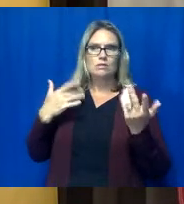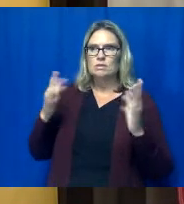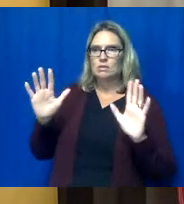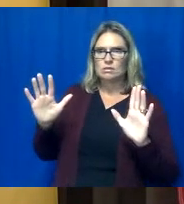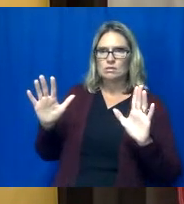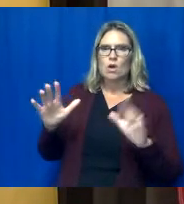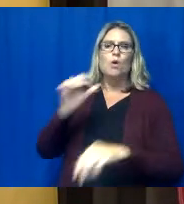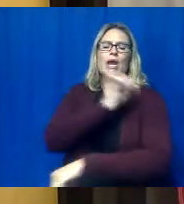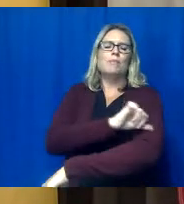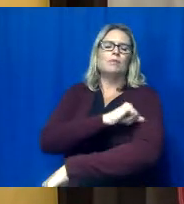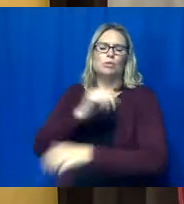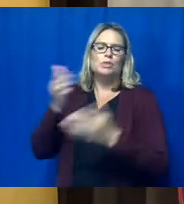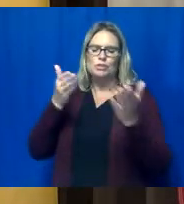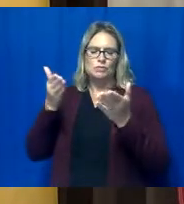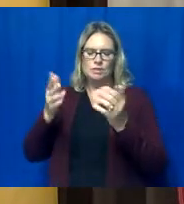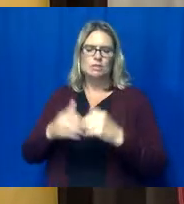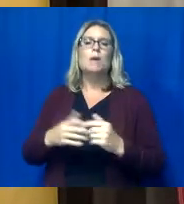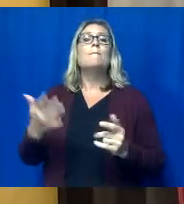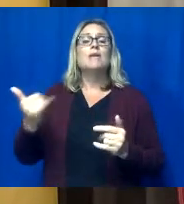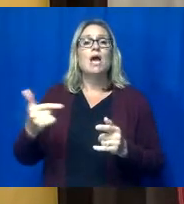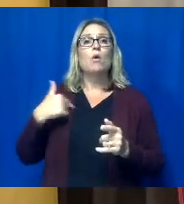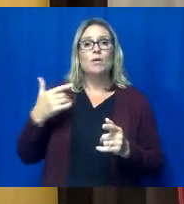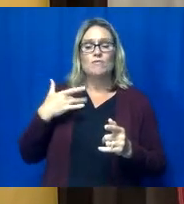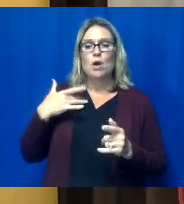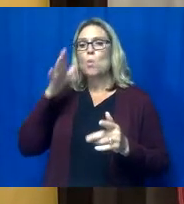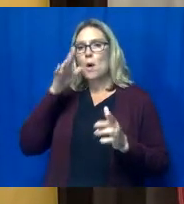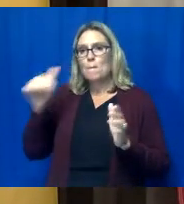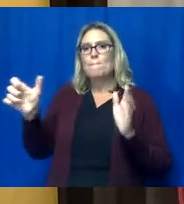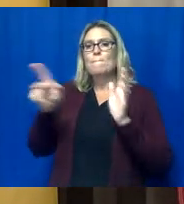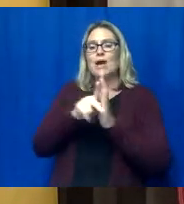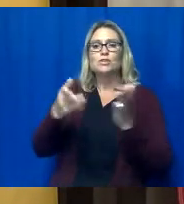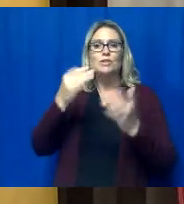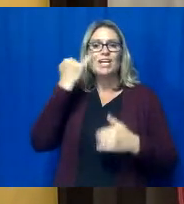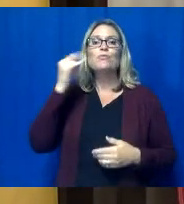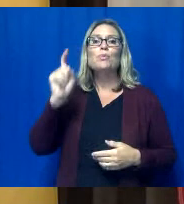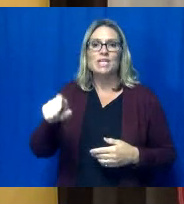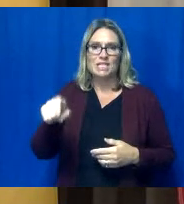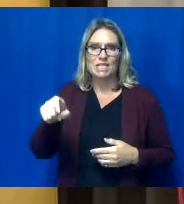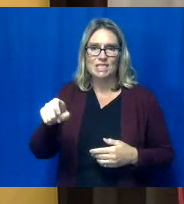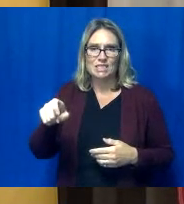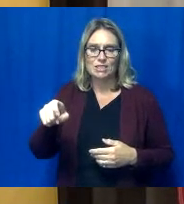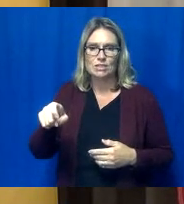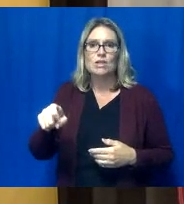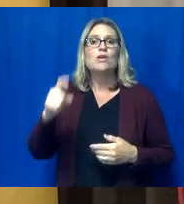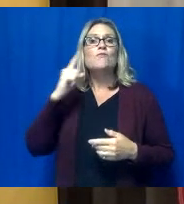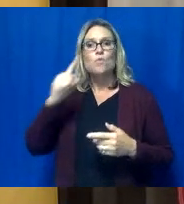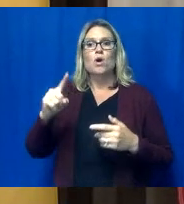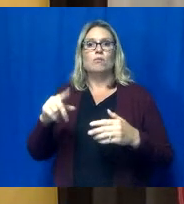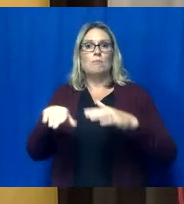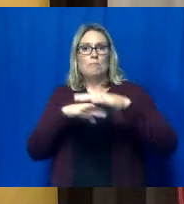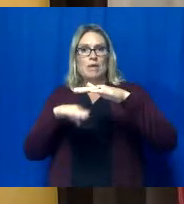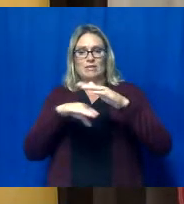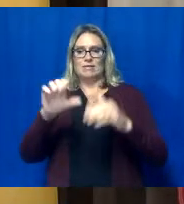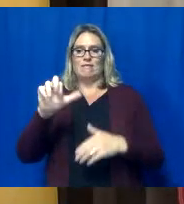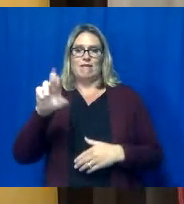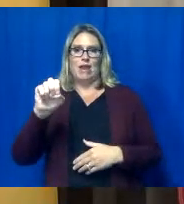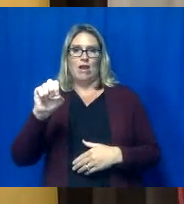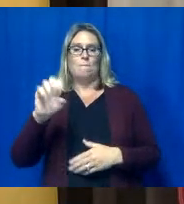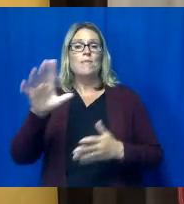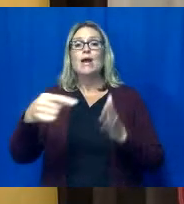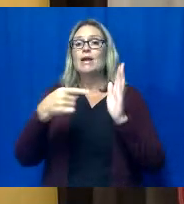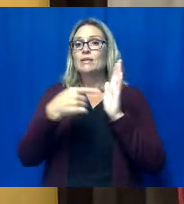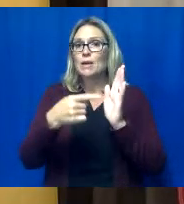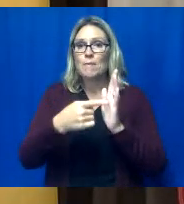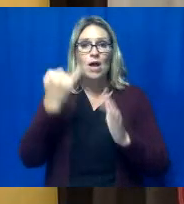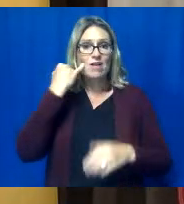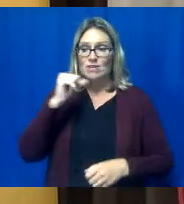doing now is pulling back services when we need to support basic care. For example, if we don't have enough